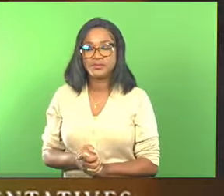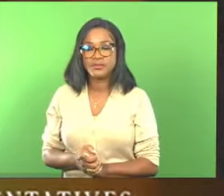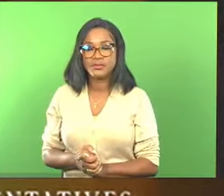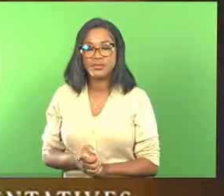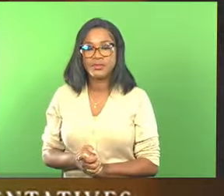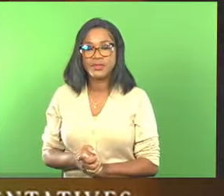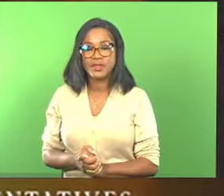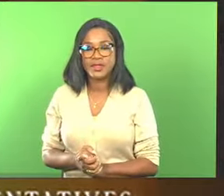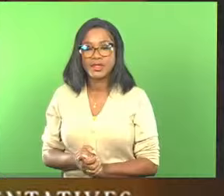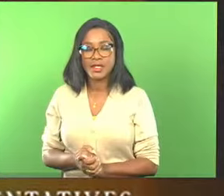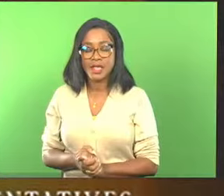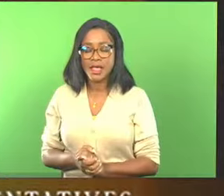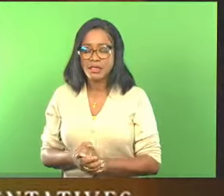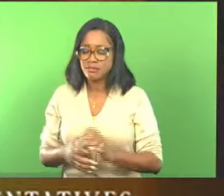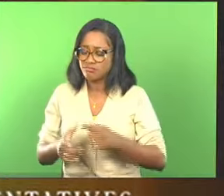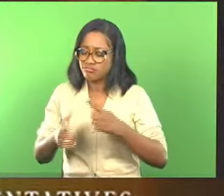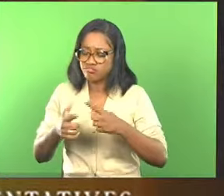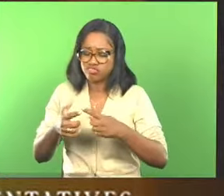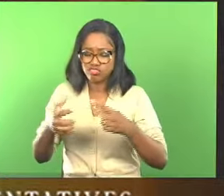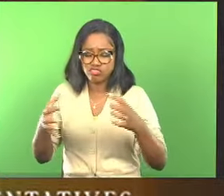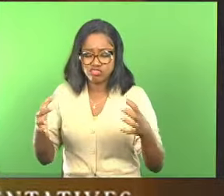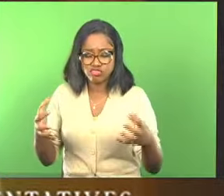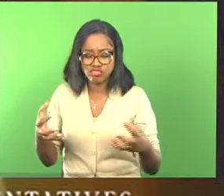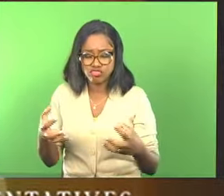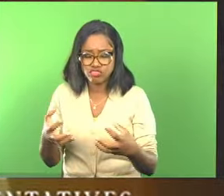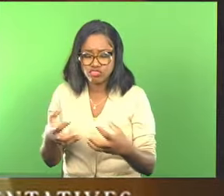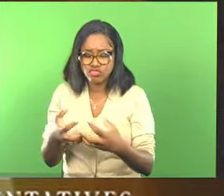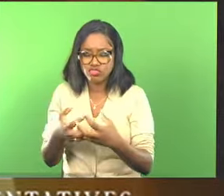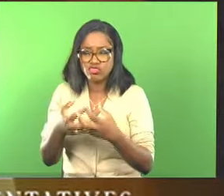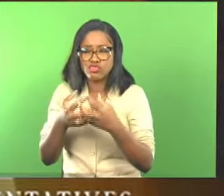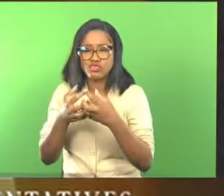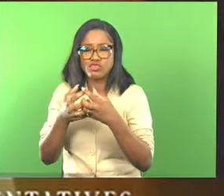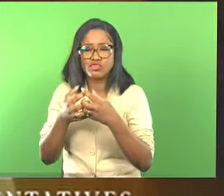Bhojpuri found harmony with Creole.